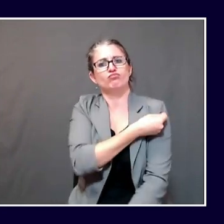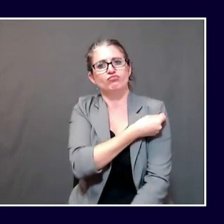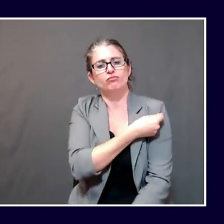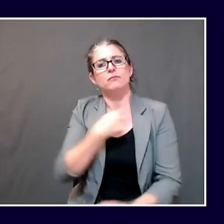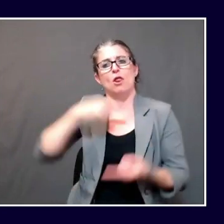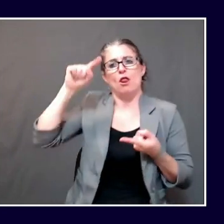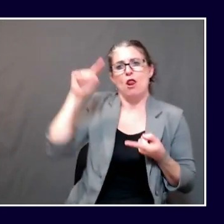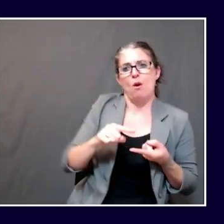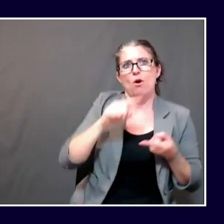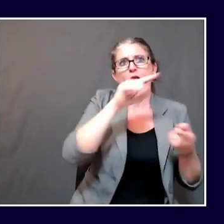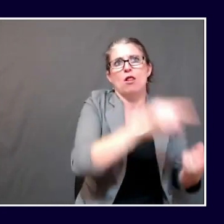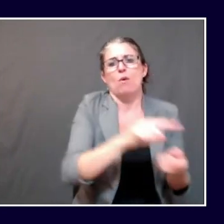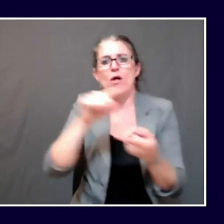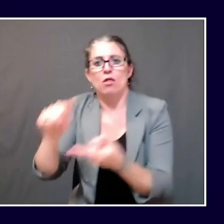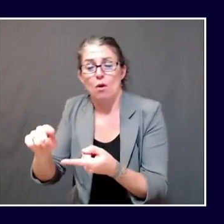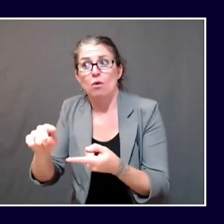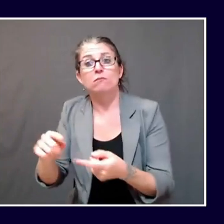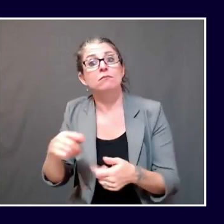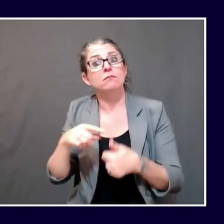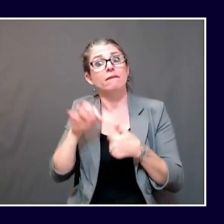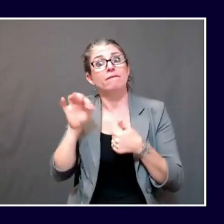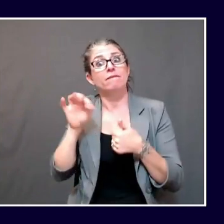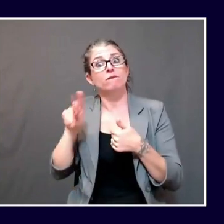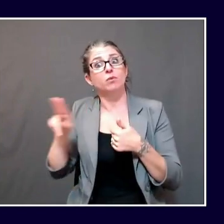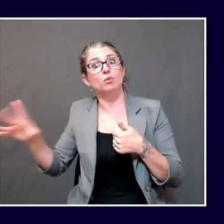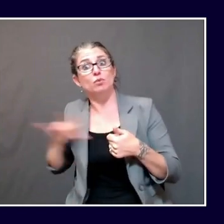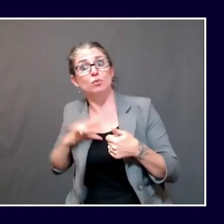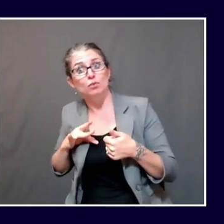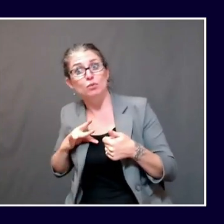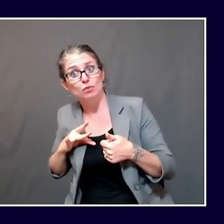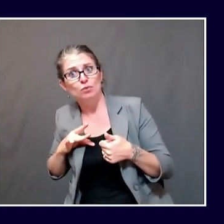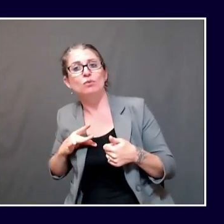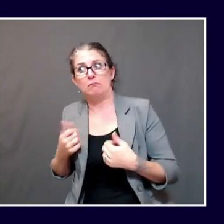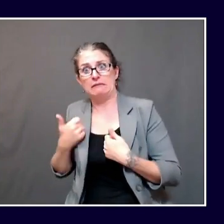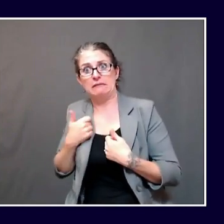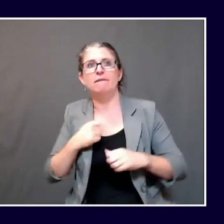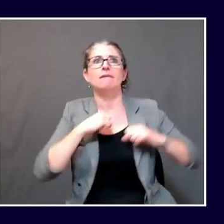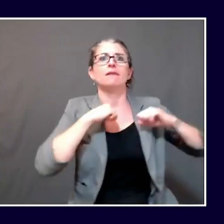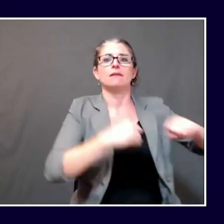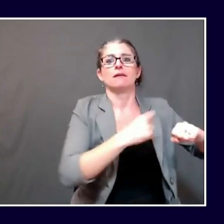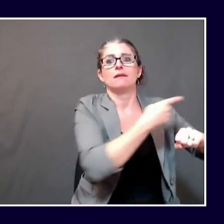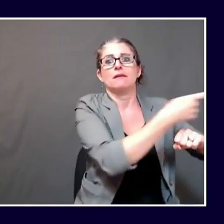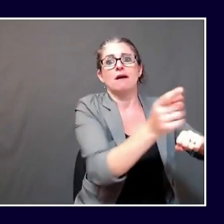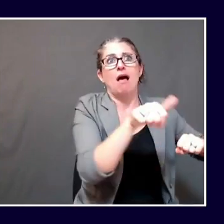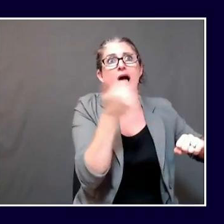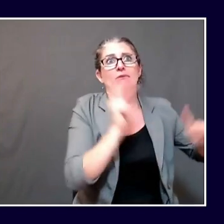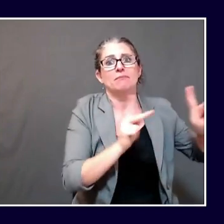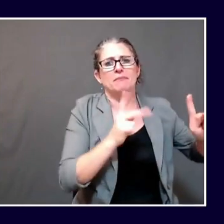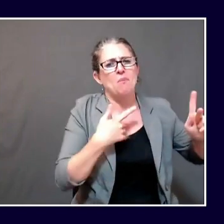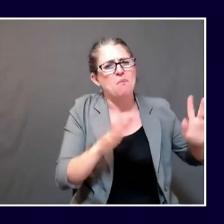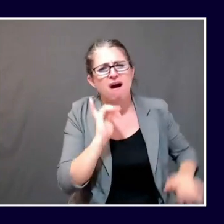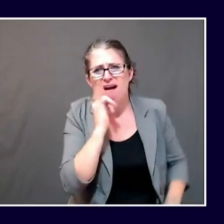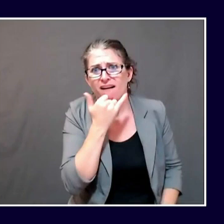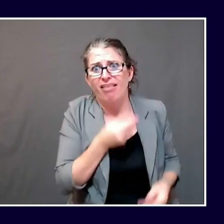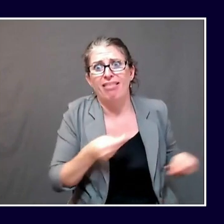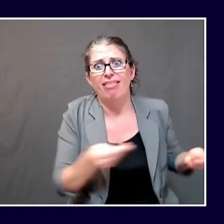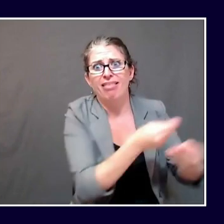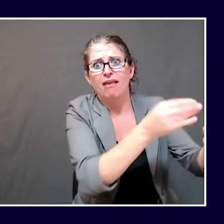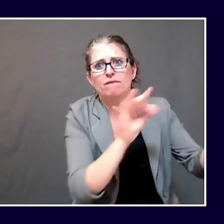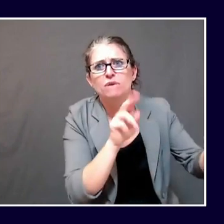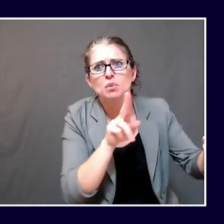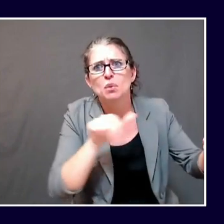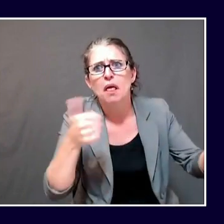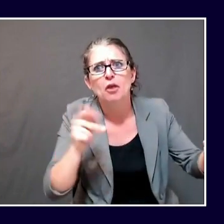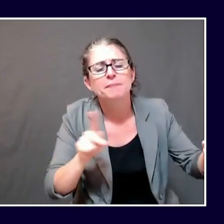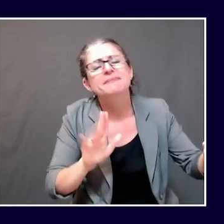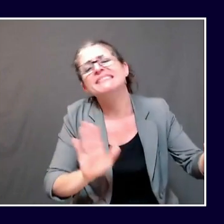me getting the flu from me if I may not have known I had it. And so I'd like to just take another moment to ask everyone to